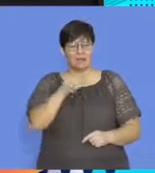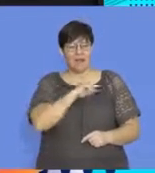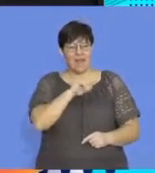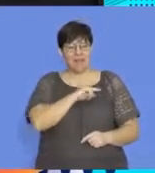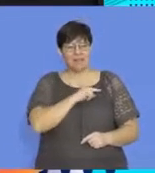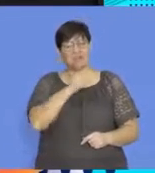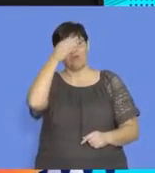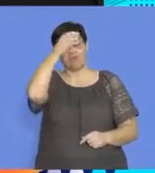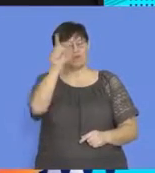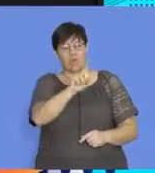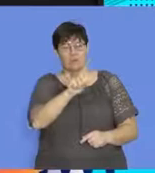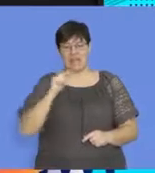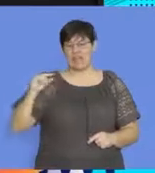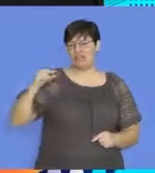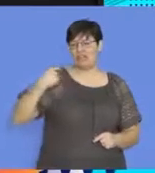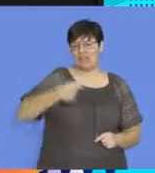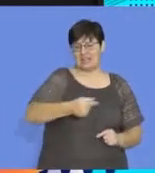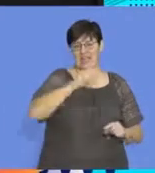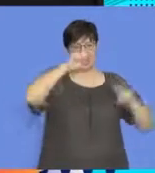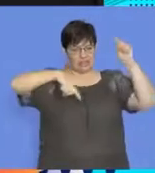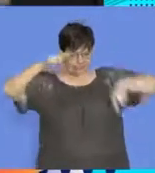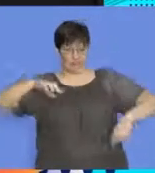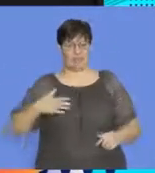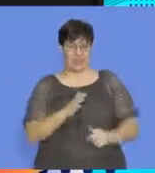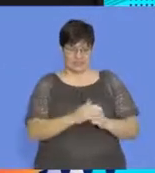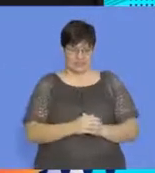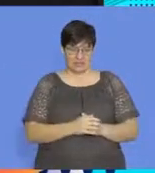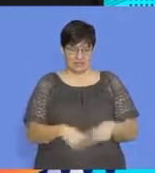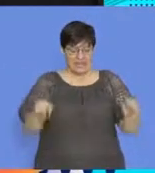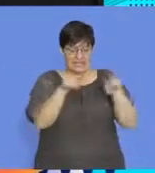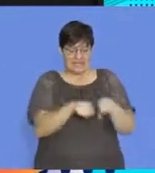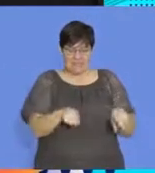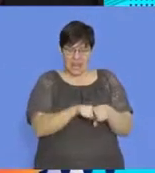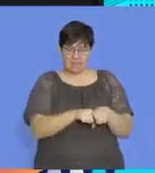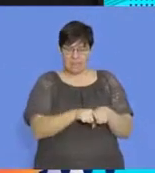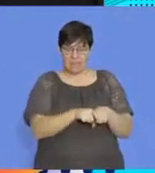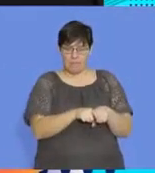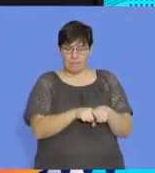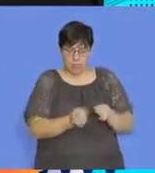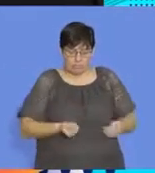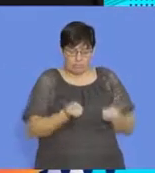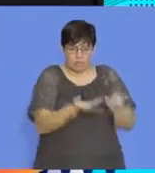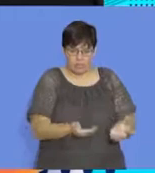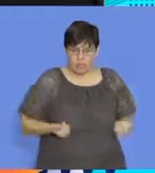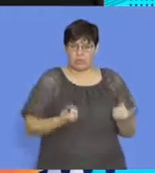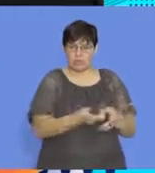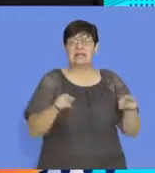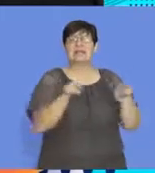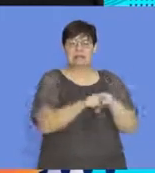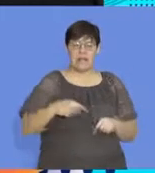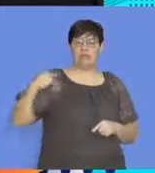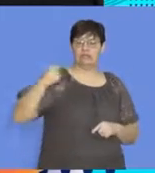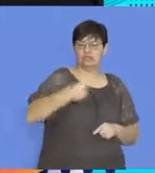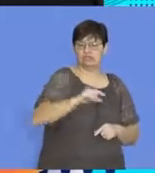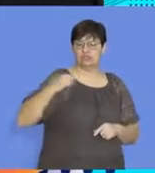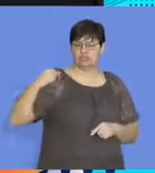of genetic diversity. If the same plant keeps on producing the same genes all the time, it's kind of